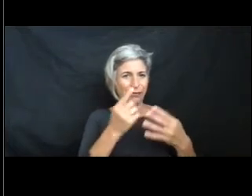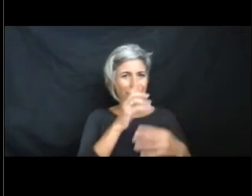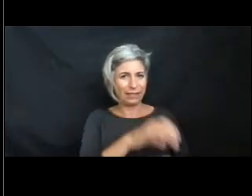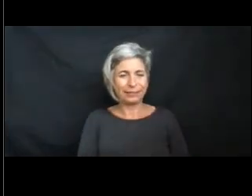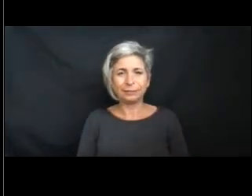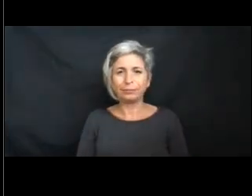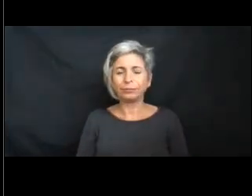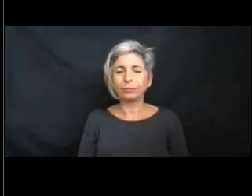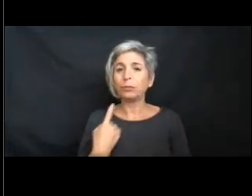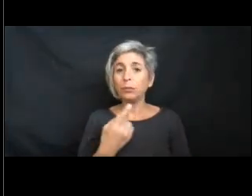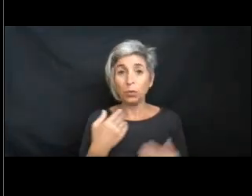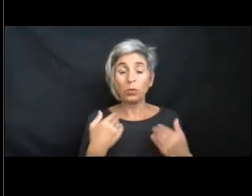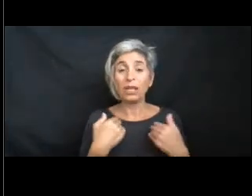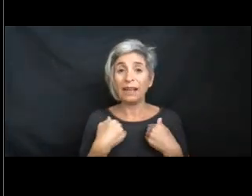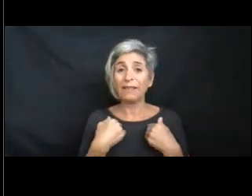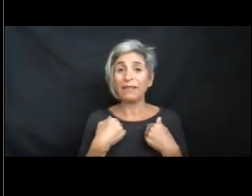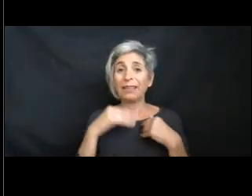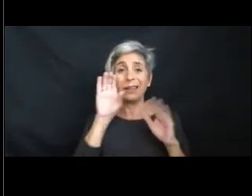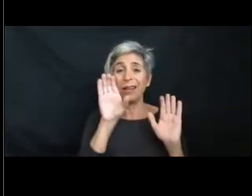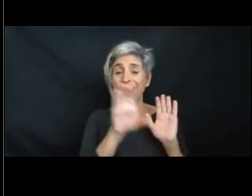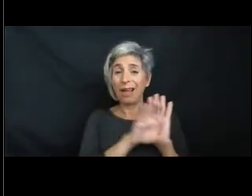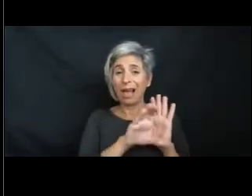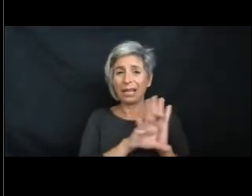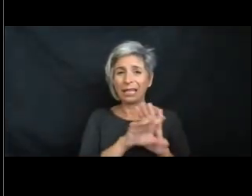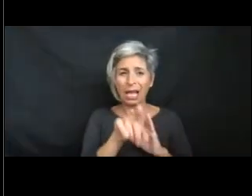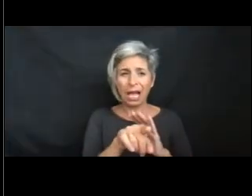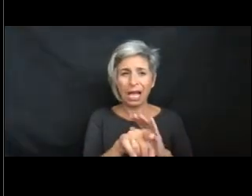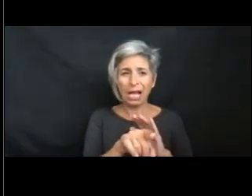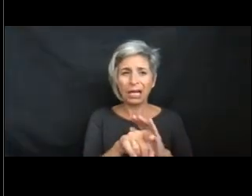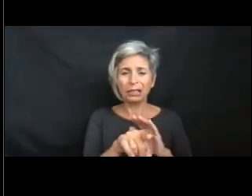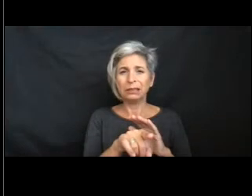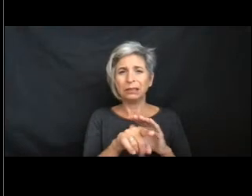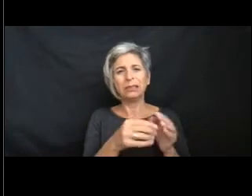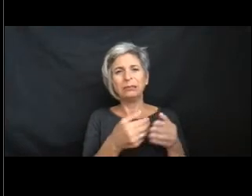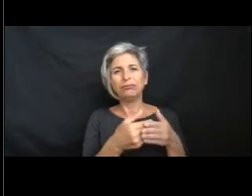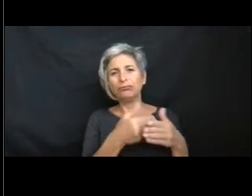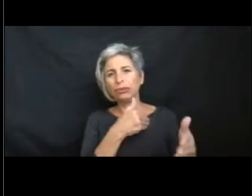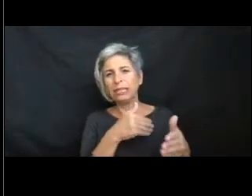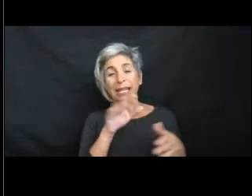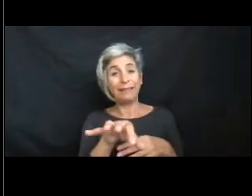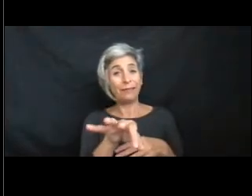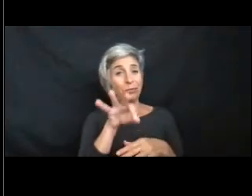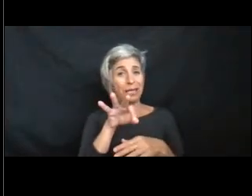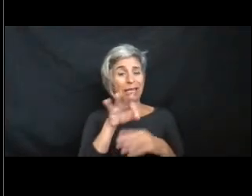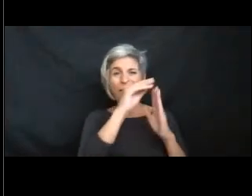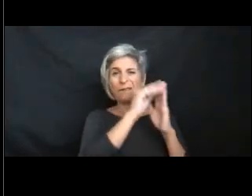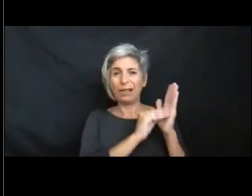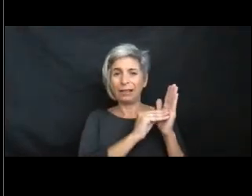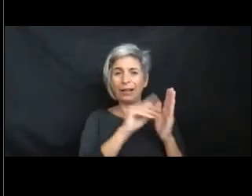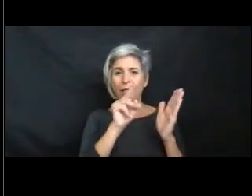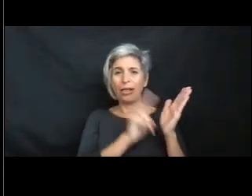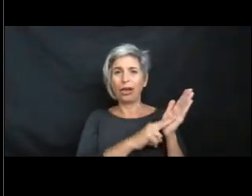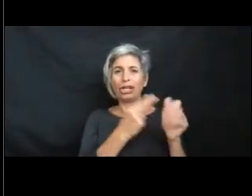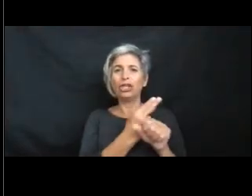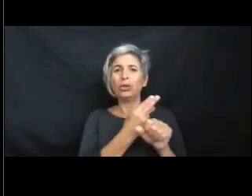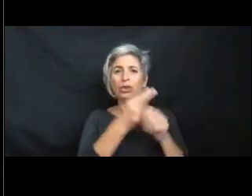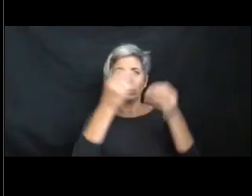We do have a little icon to pre-fill some information for you. So if you select this icon, it fills in the logged in user's